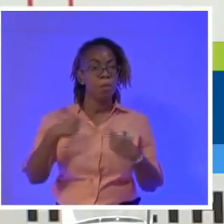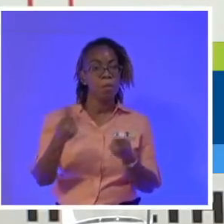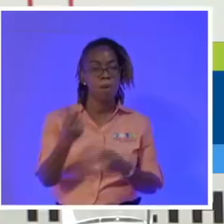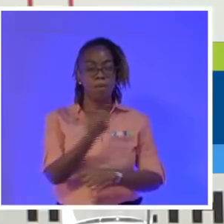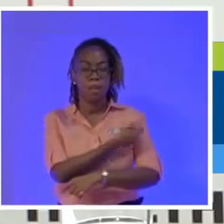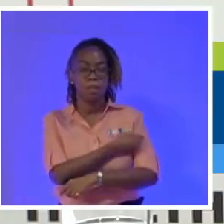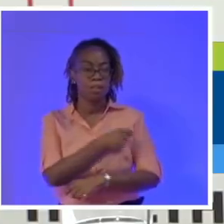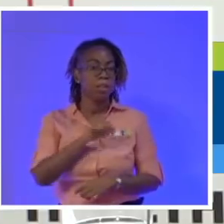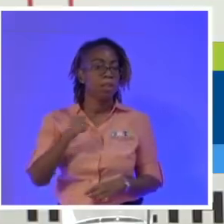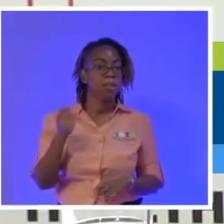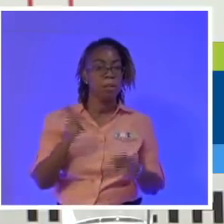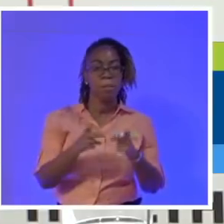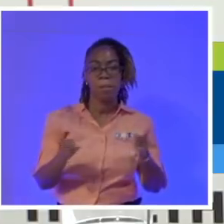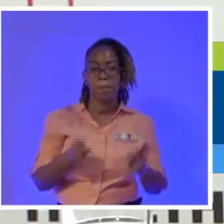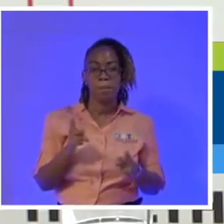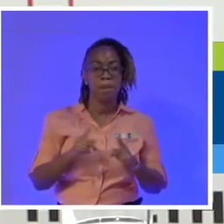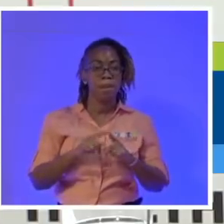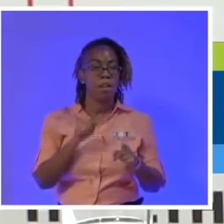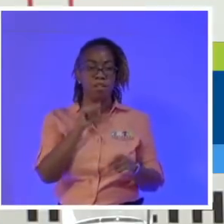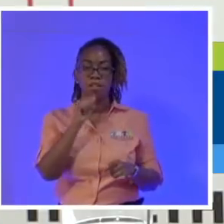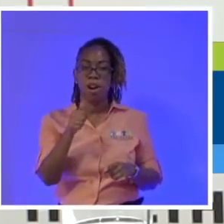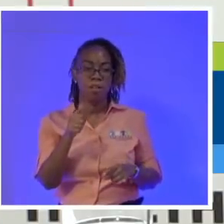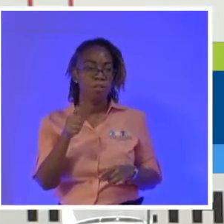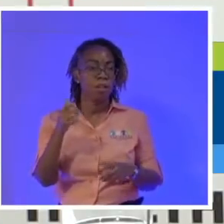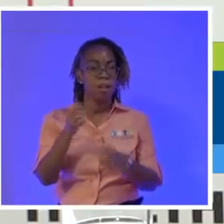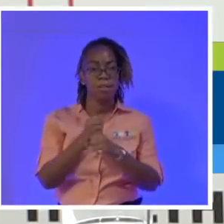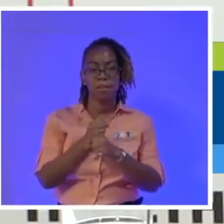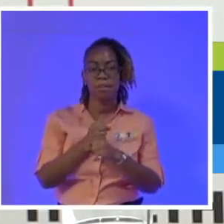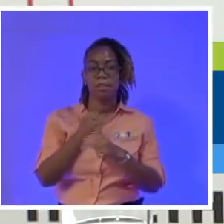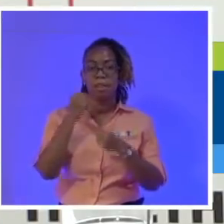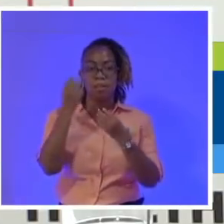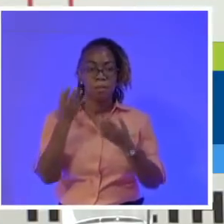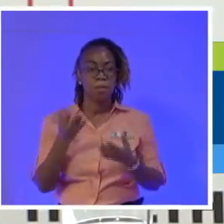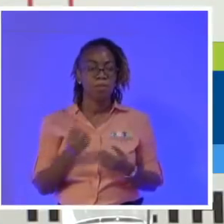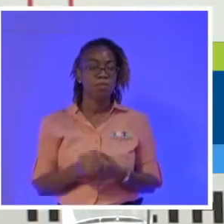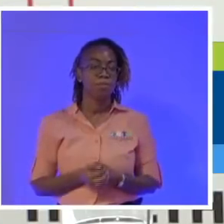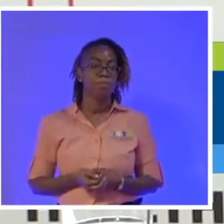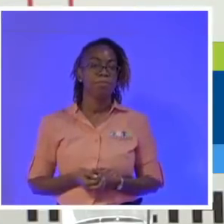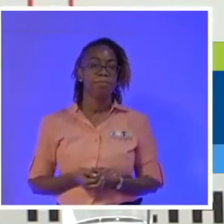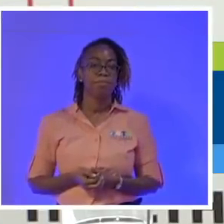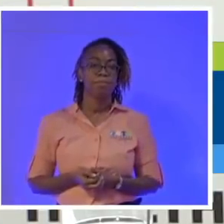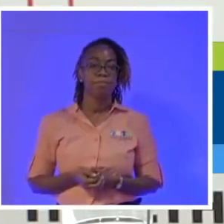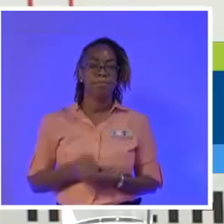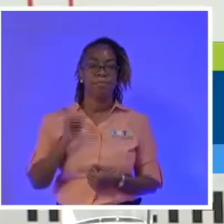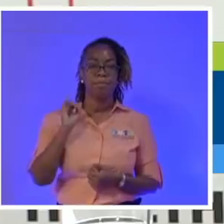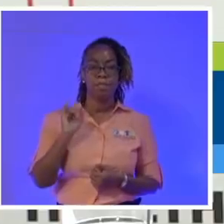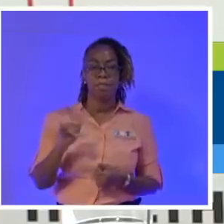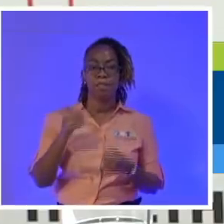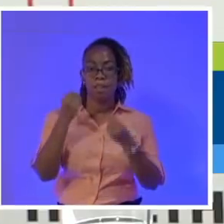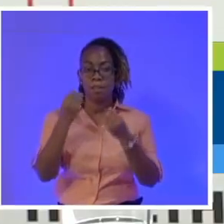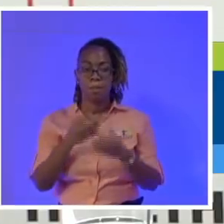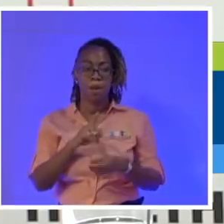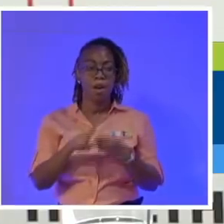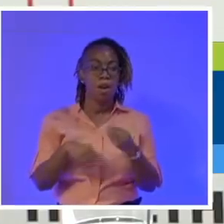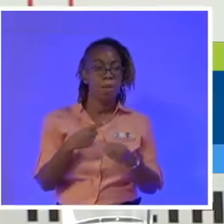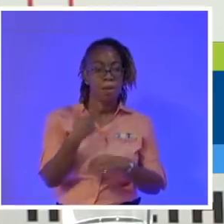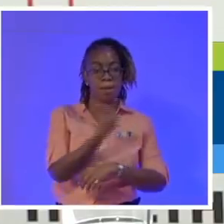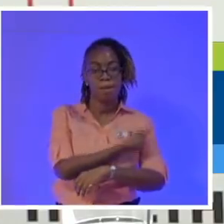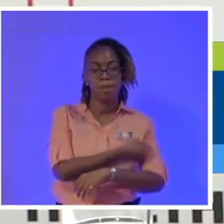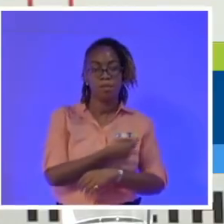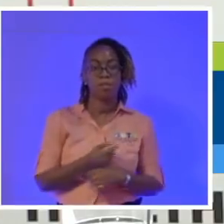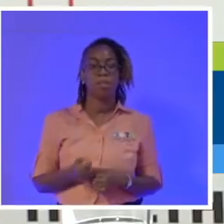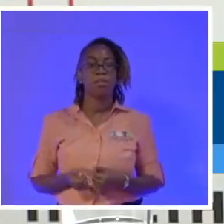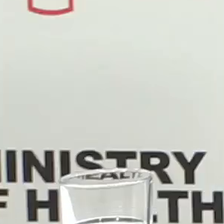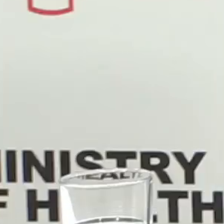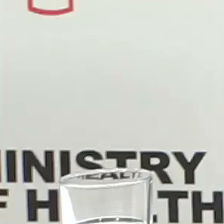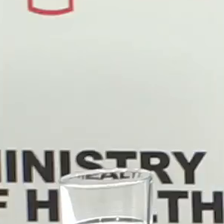not tracking that particular data. So that is the state of play with vaccinations. Could I have this slide about